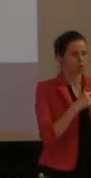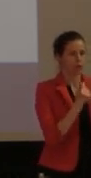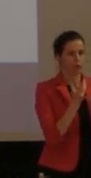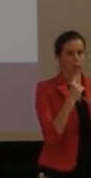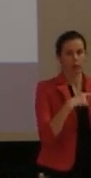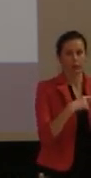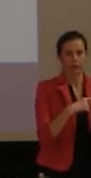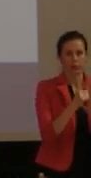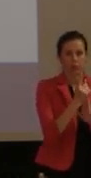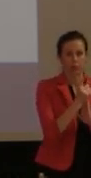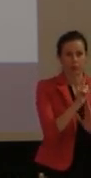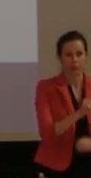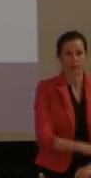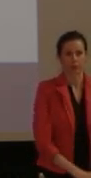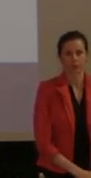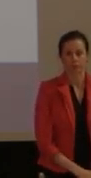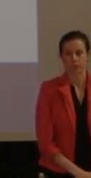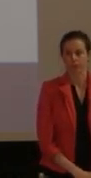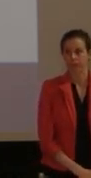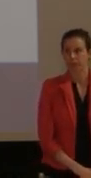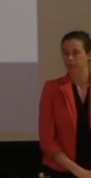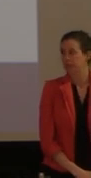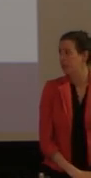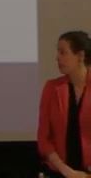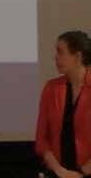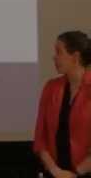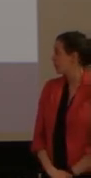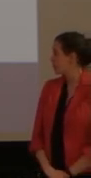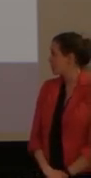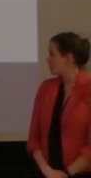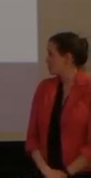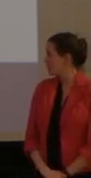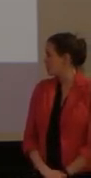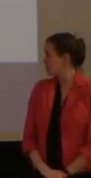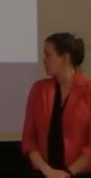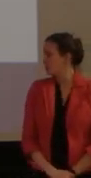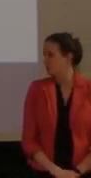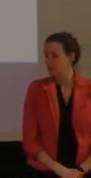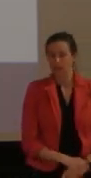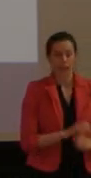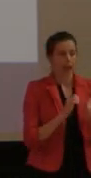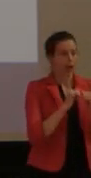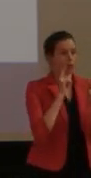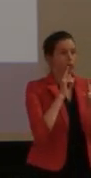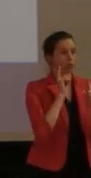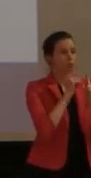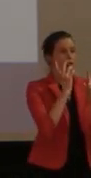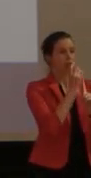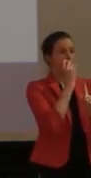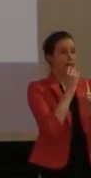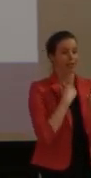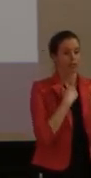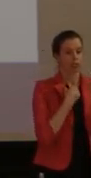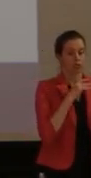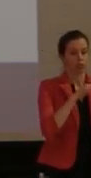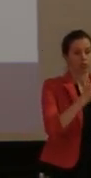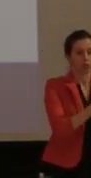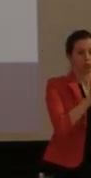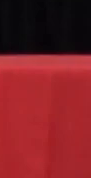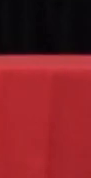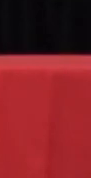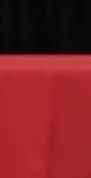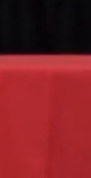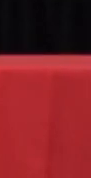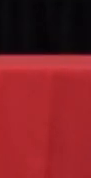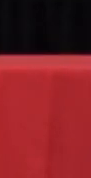moment. So to accomplish this new All of Us Research Program, we have two new centers, one for community engagement and one